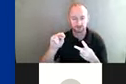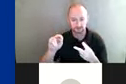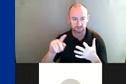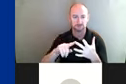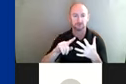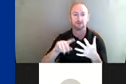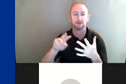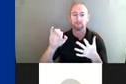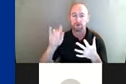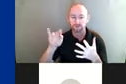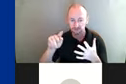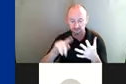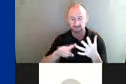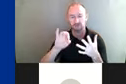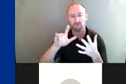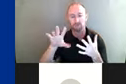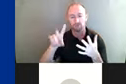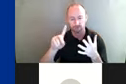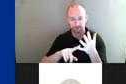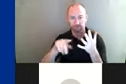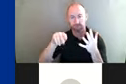all make up the Big Sandy Area Development District.